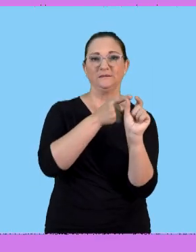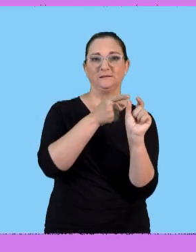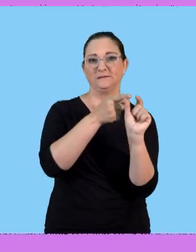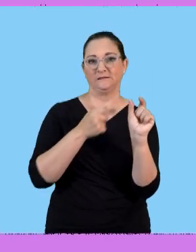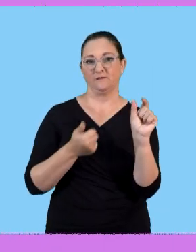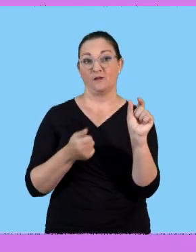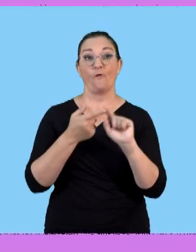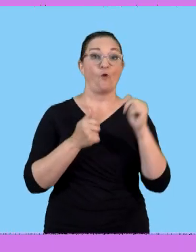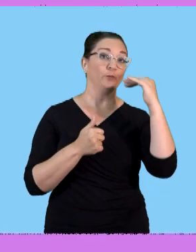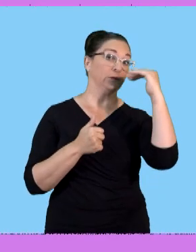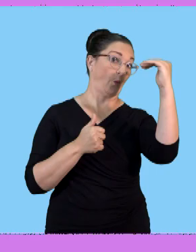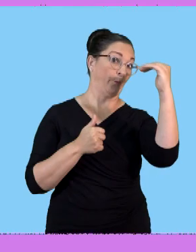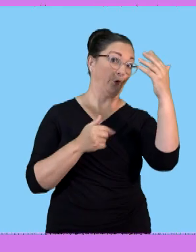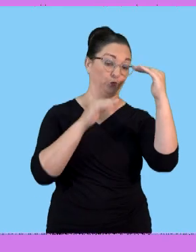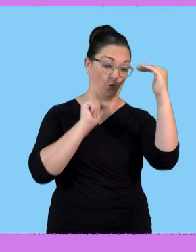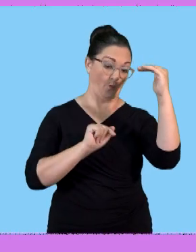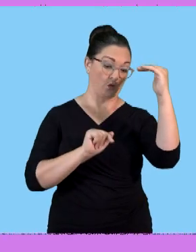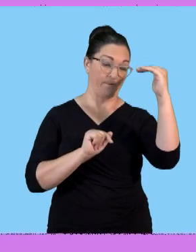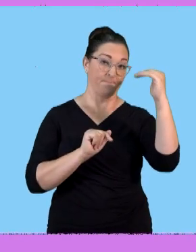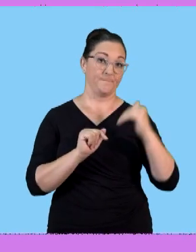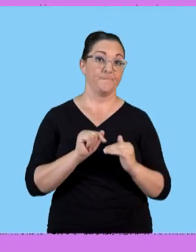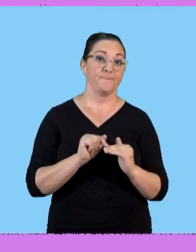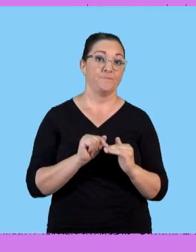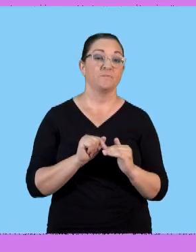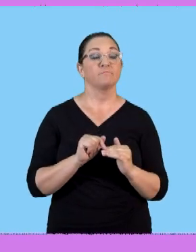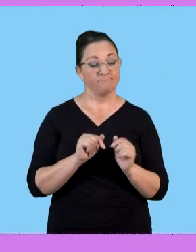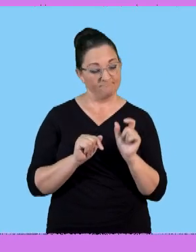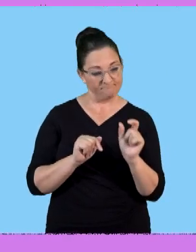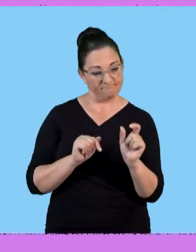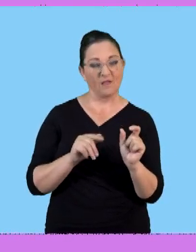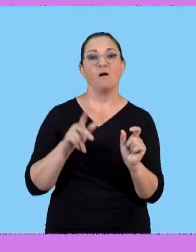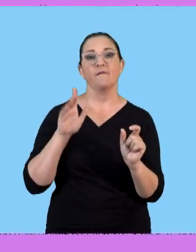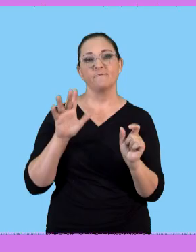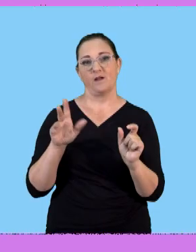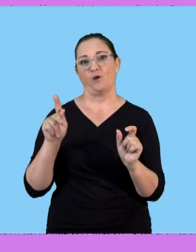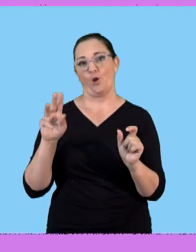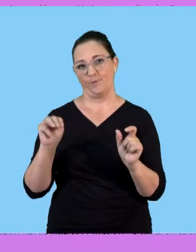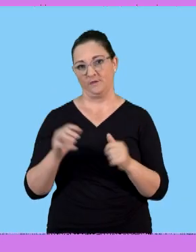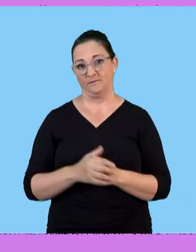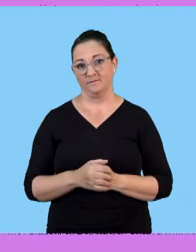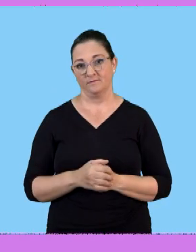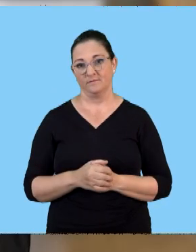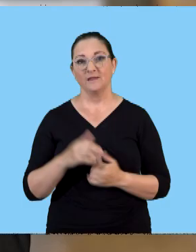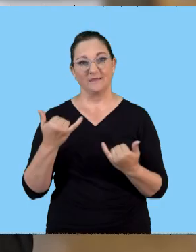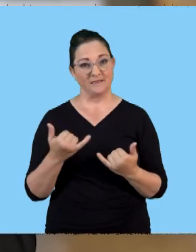distance from the top to the bottom of Smithswinkel Hill is then 5 kilometers. Guys, let